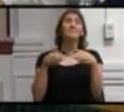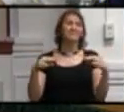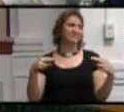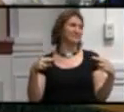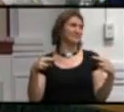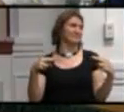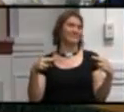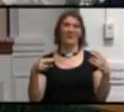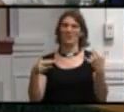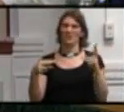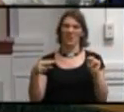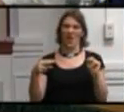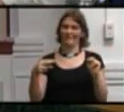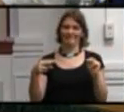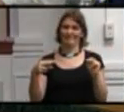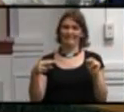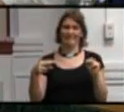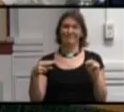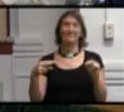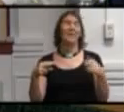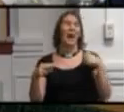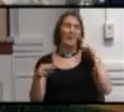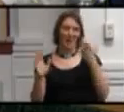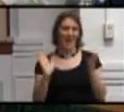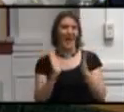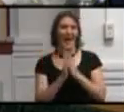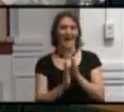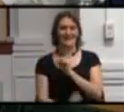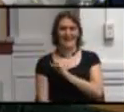I'm already feeling it. We're going to ask